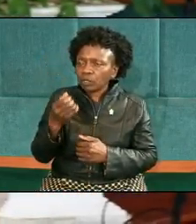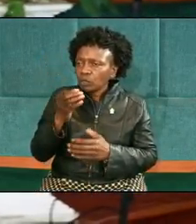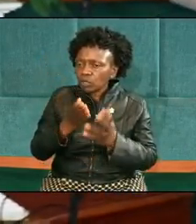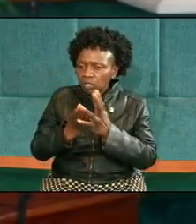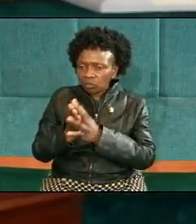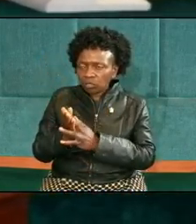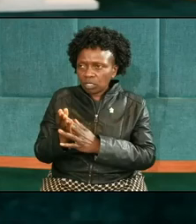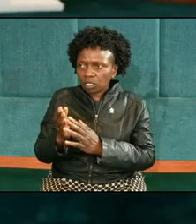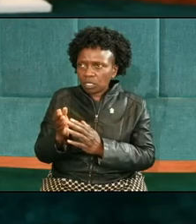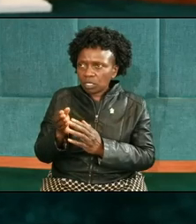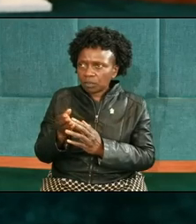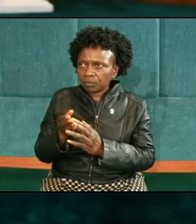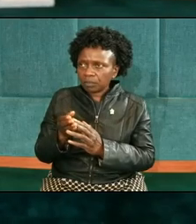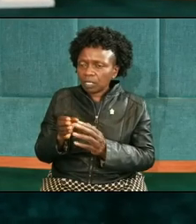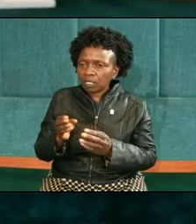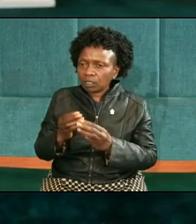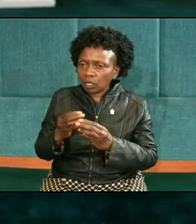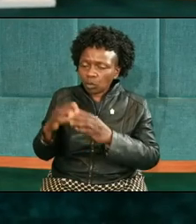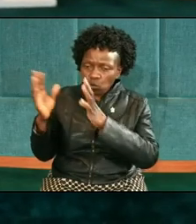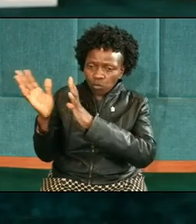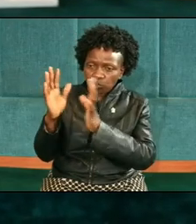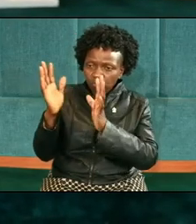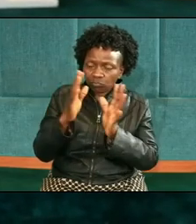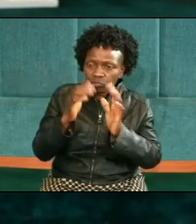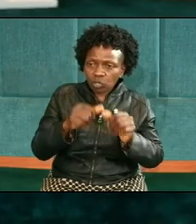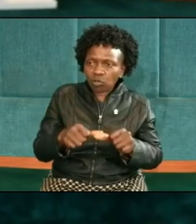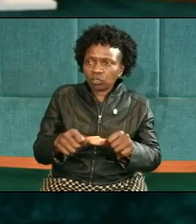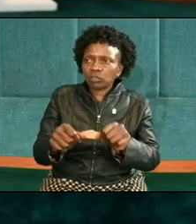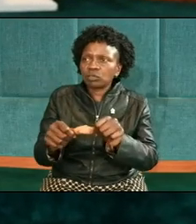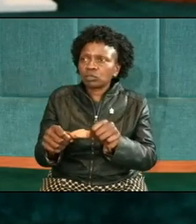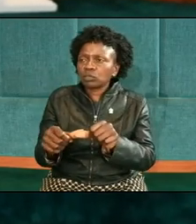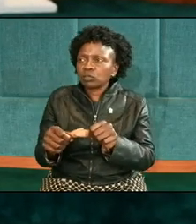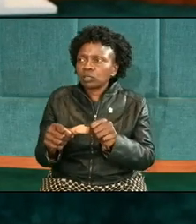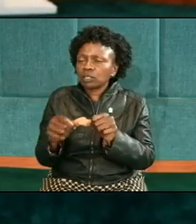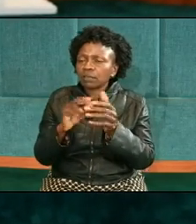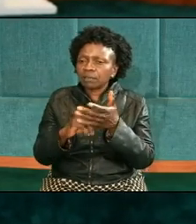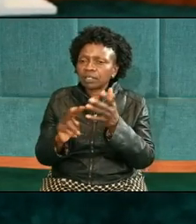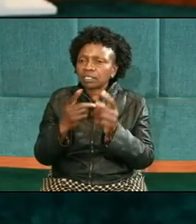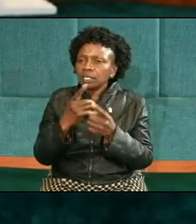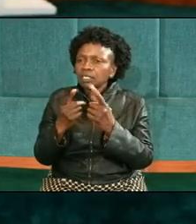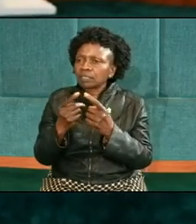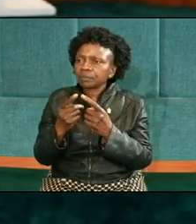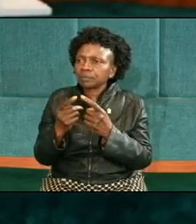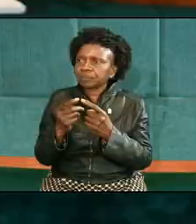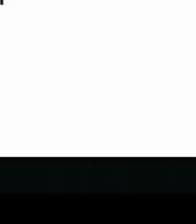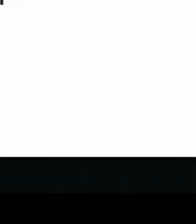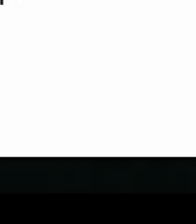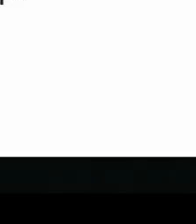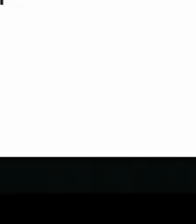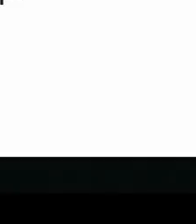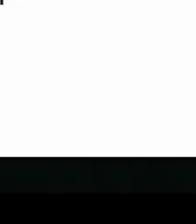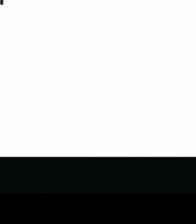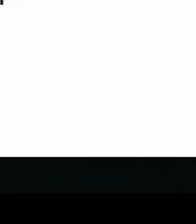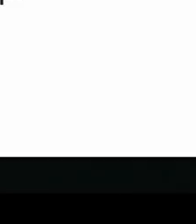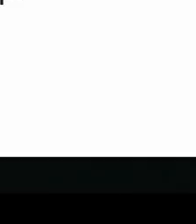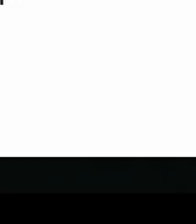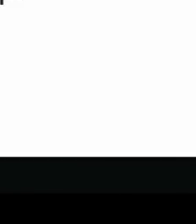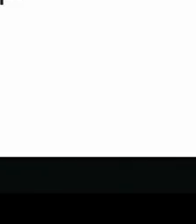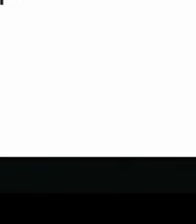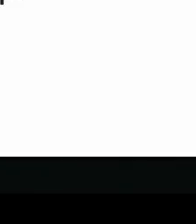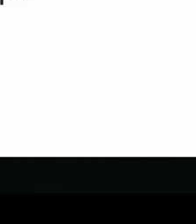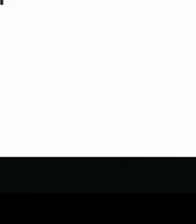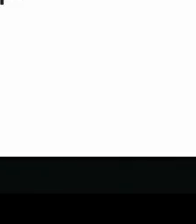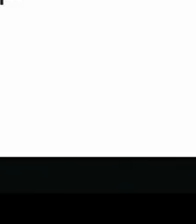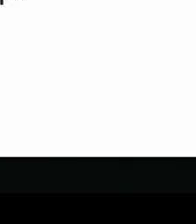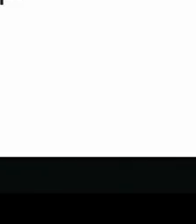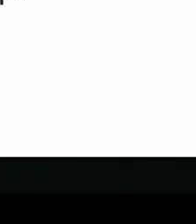the cargo. So as the waves get boisterous, the text says they threw the cargo in the sea in order to do what? To lighten